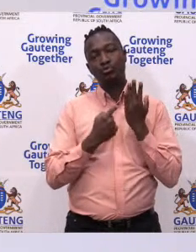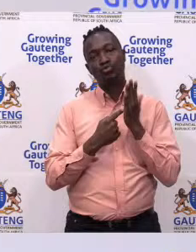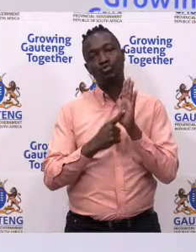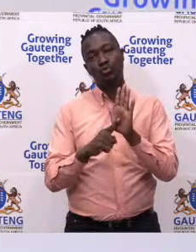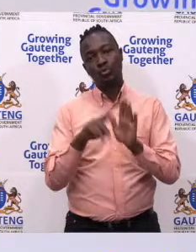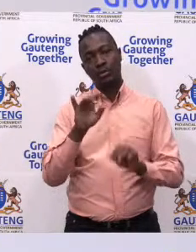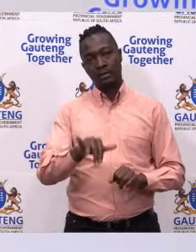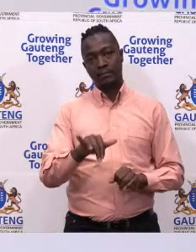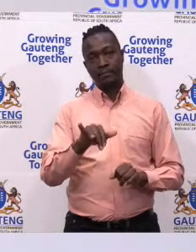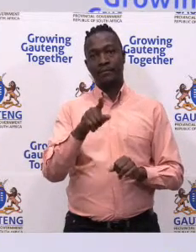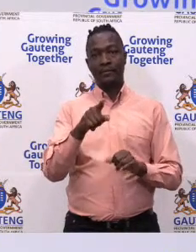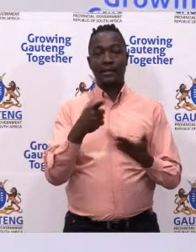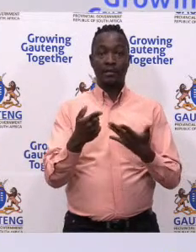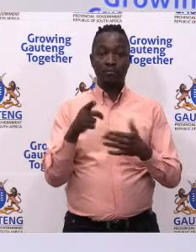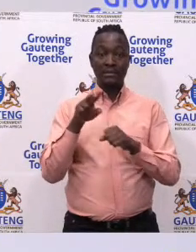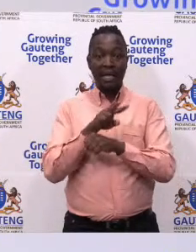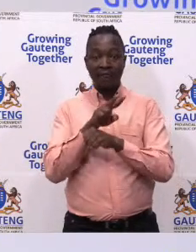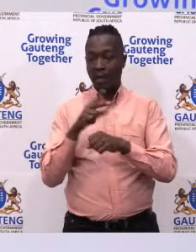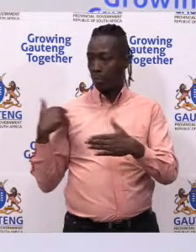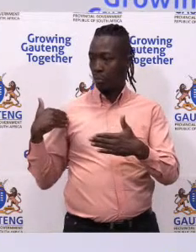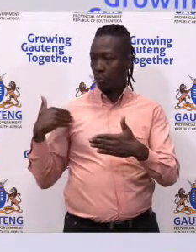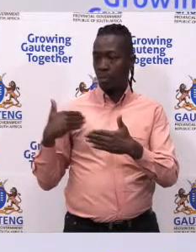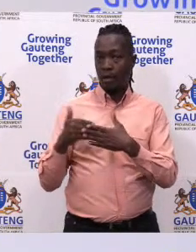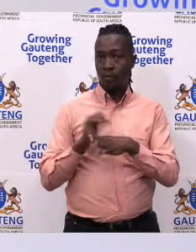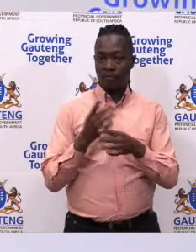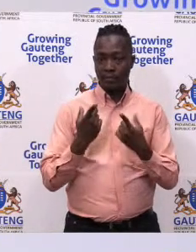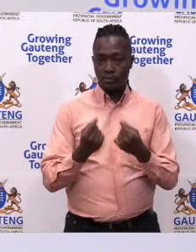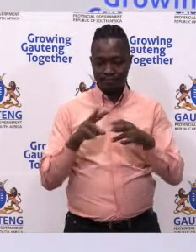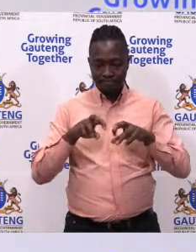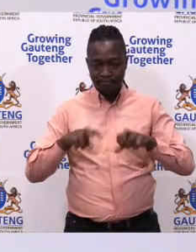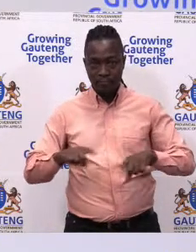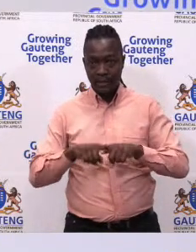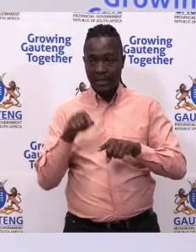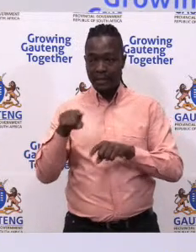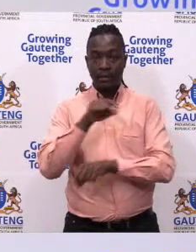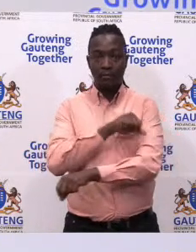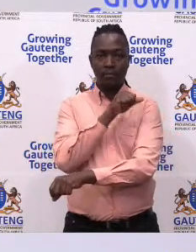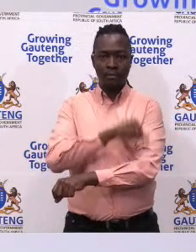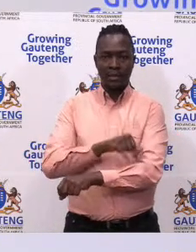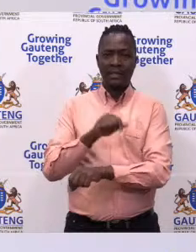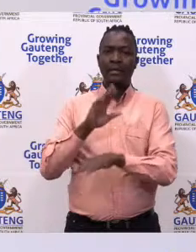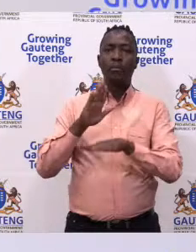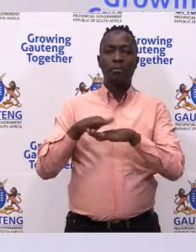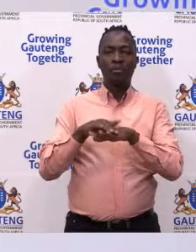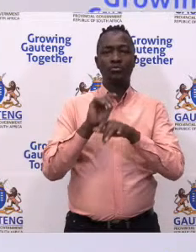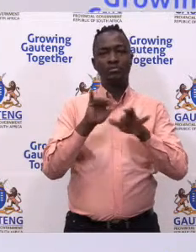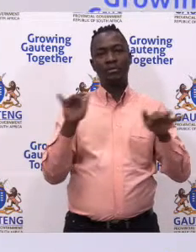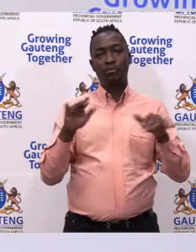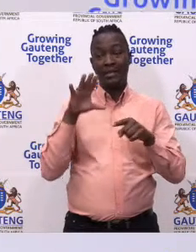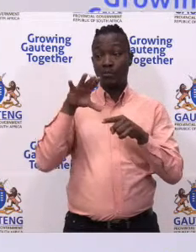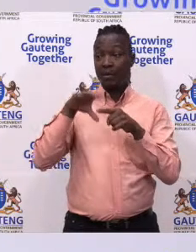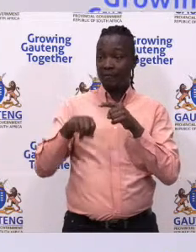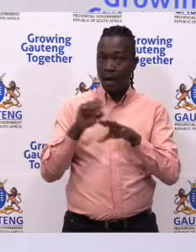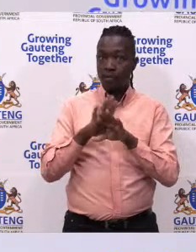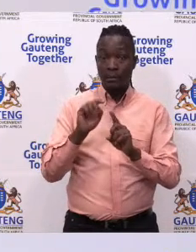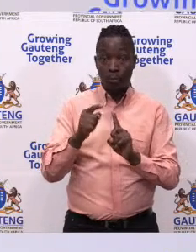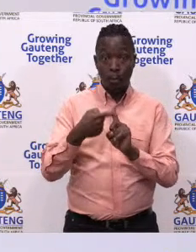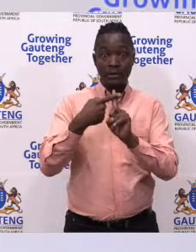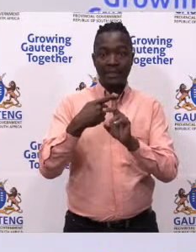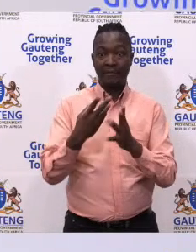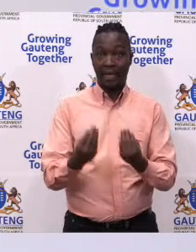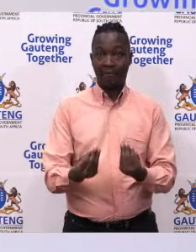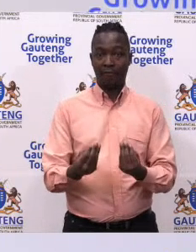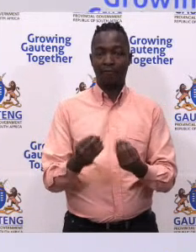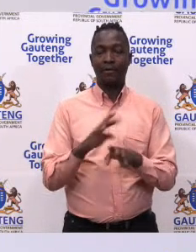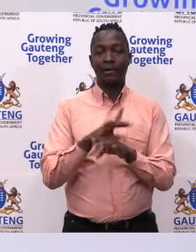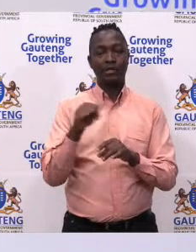indication of the survey that has been done in those particular facilities, where the majority of those who were found to be positive are